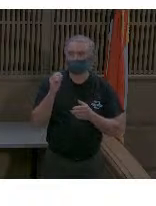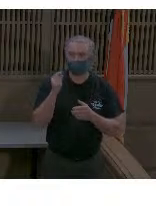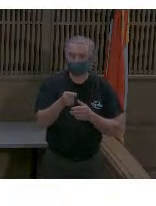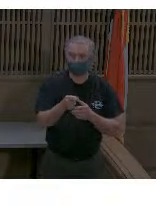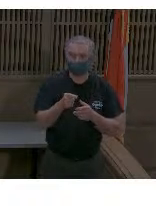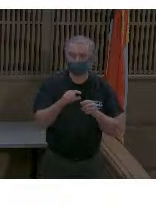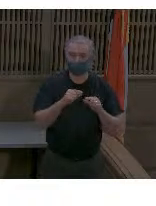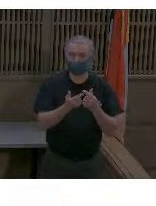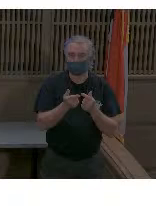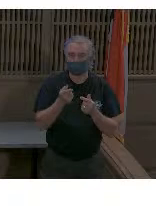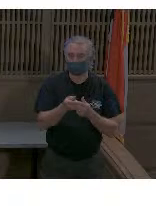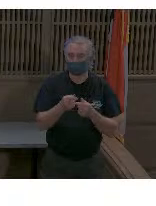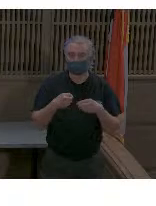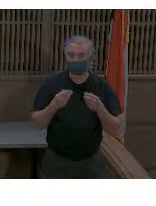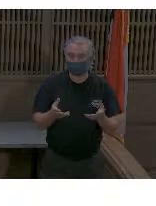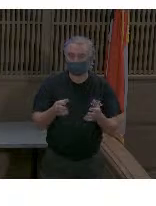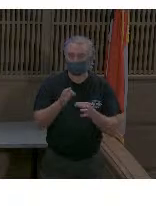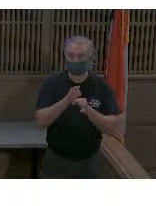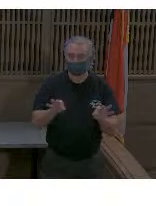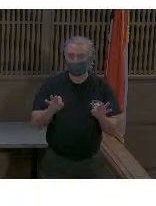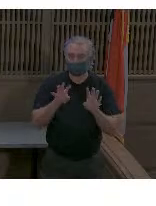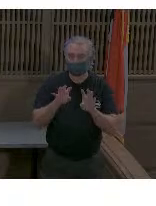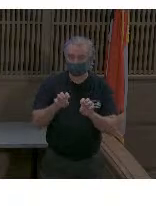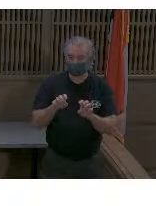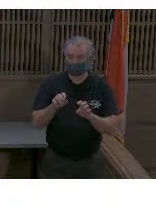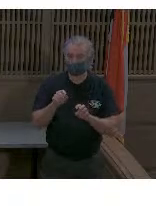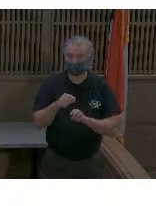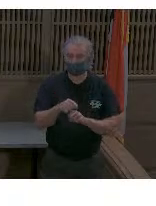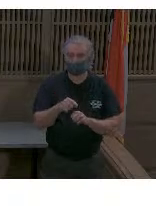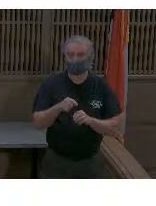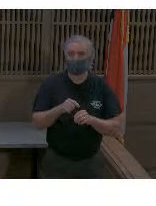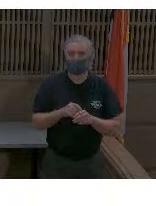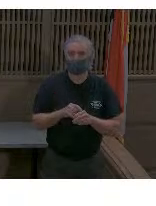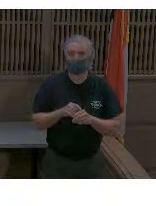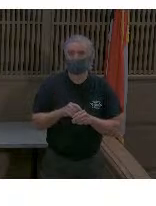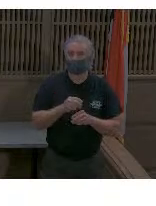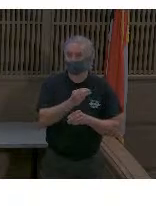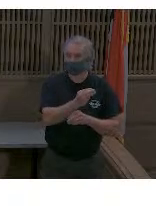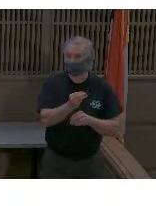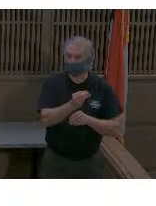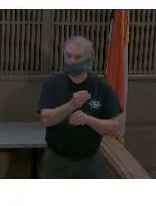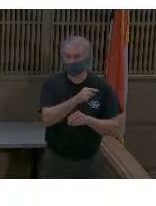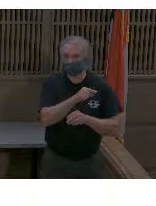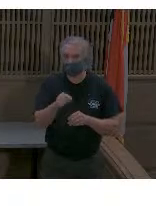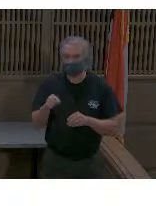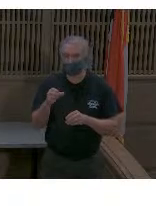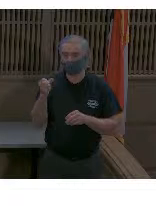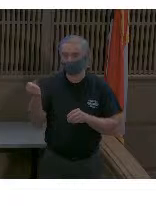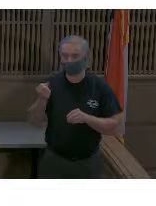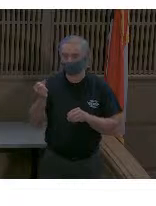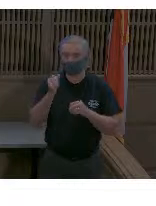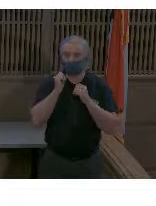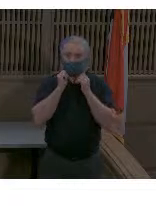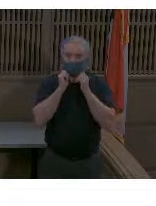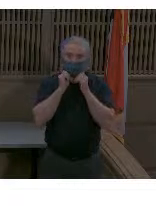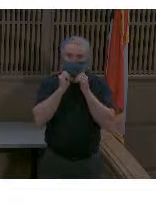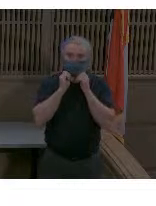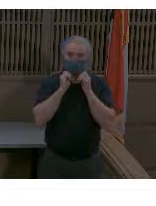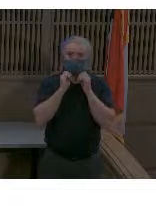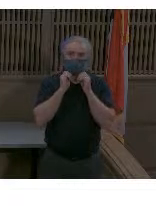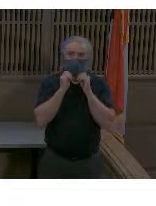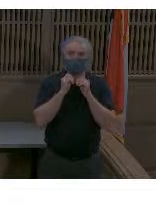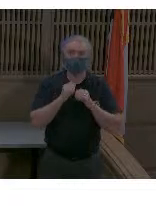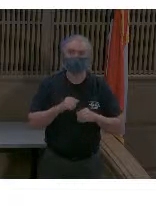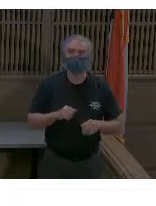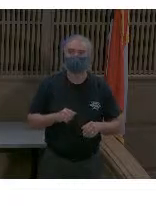doing free COVID tests, and to go to get a test, you need